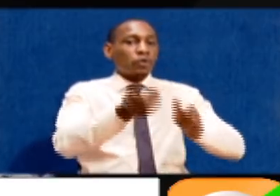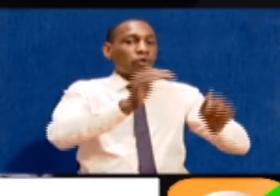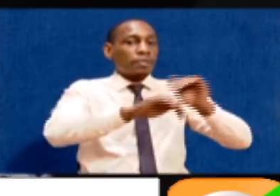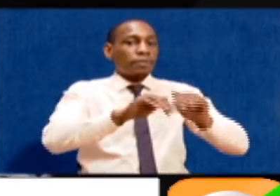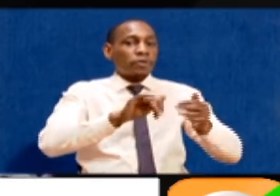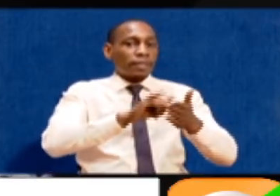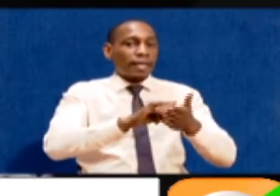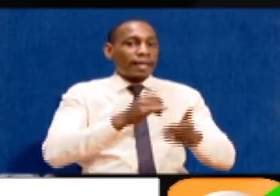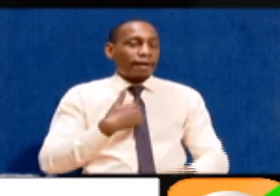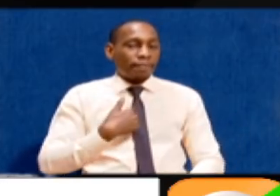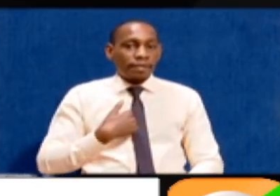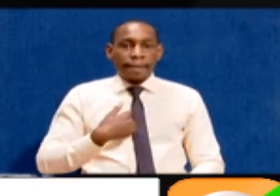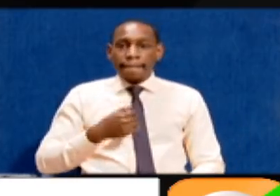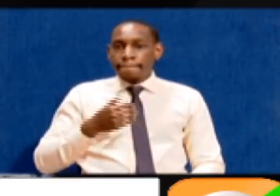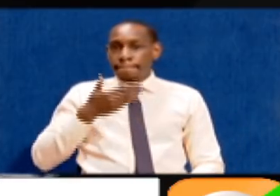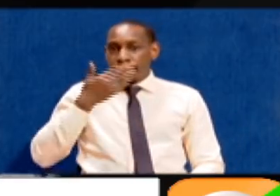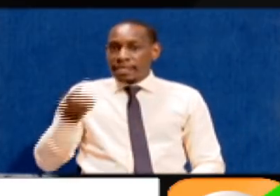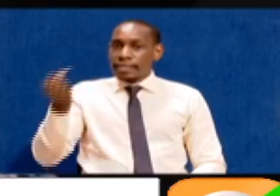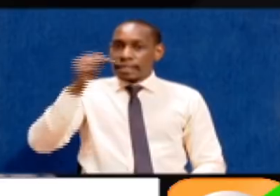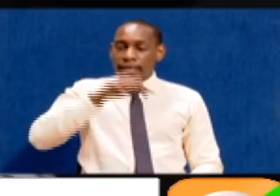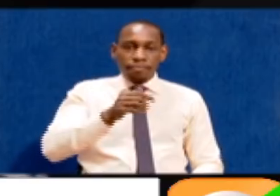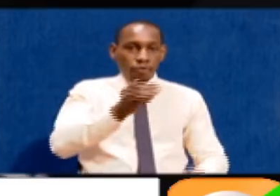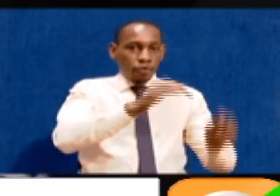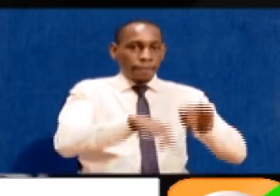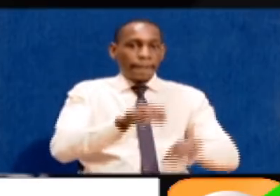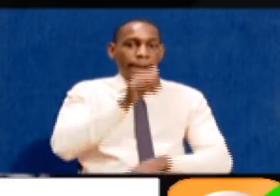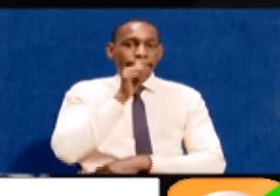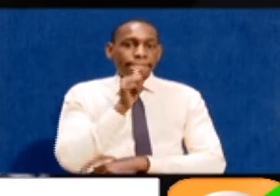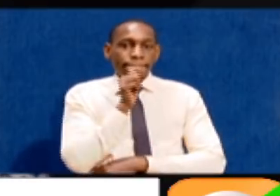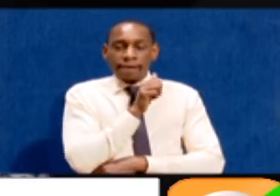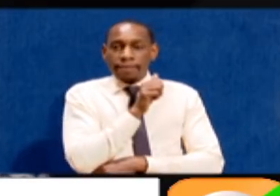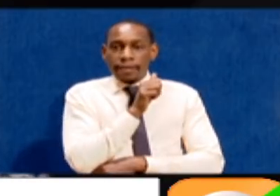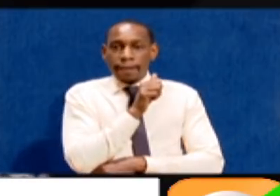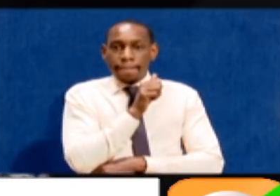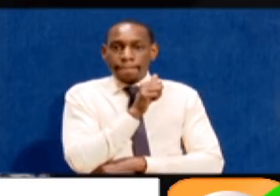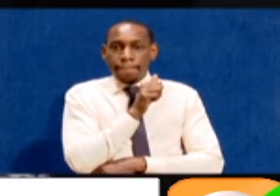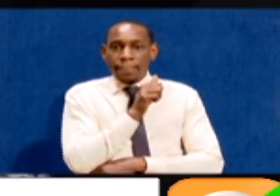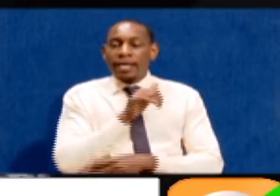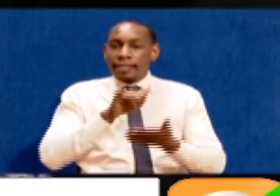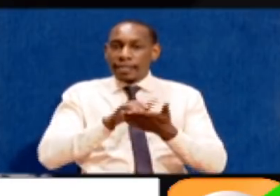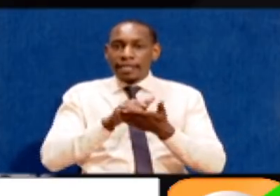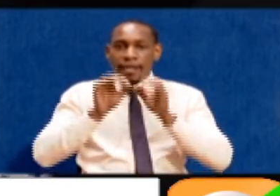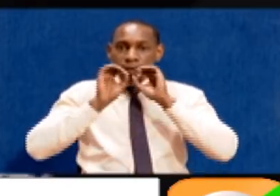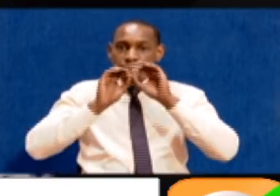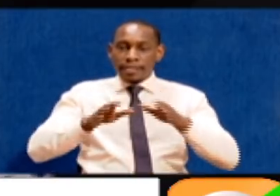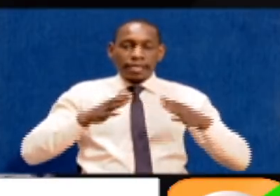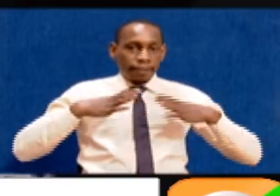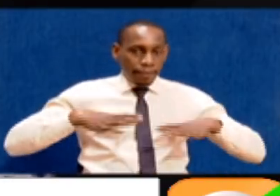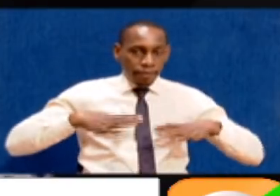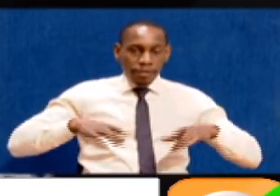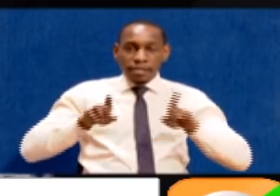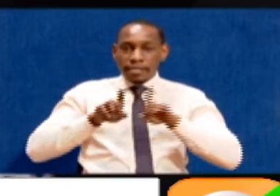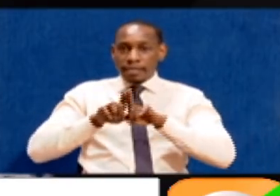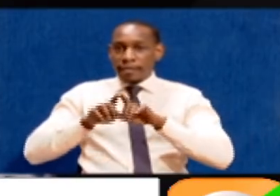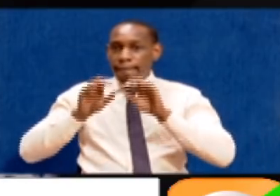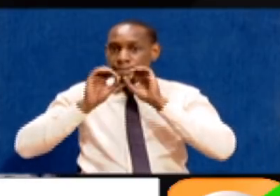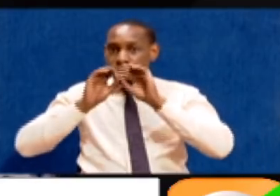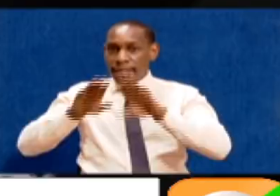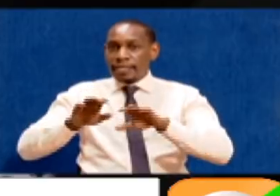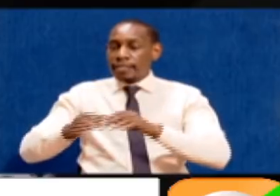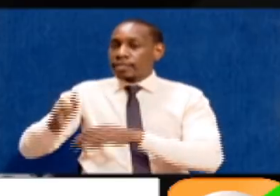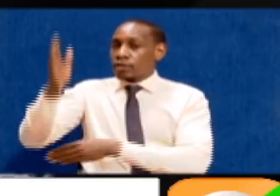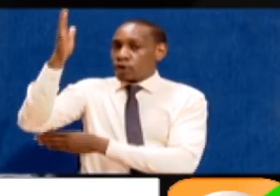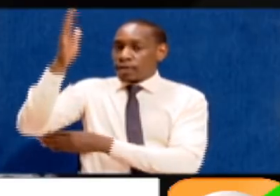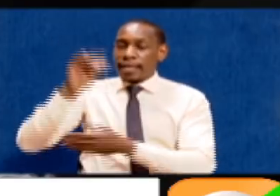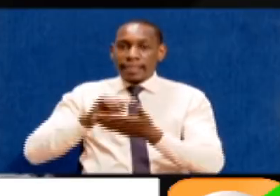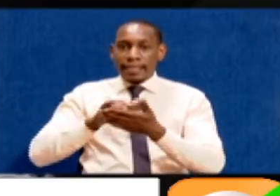you are giving? Why don't you just come and give it secretly? It will be a blessing to the people and it will be a blessing